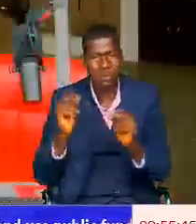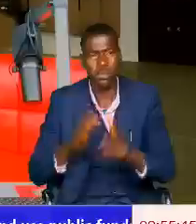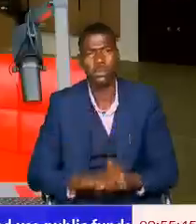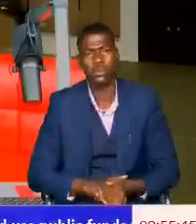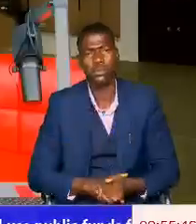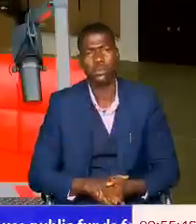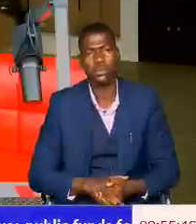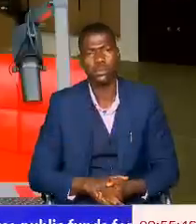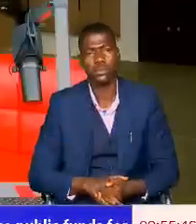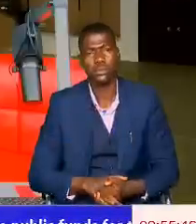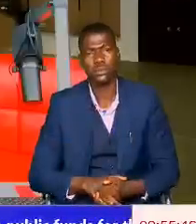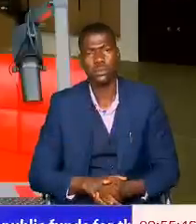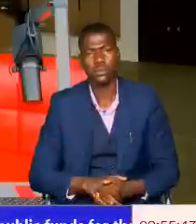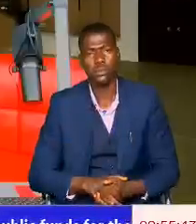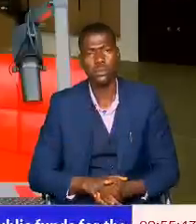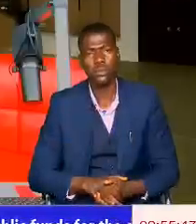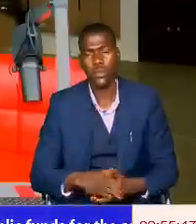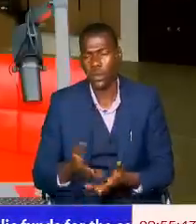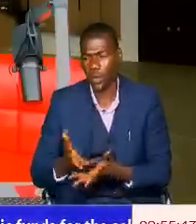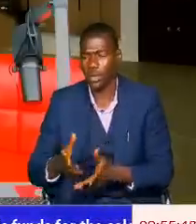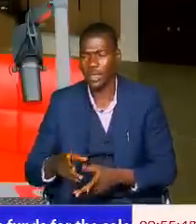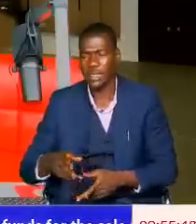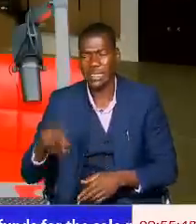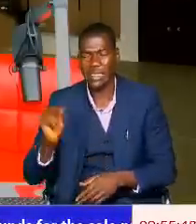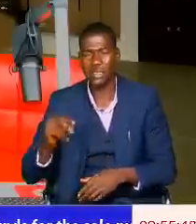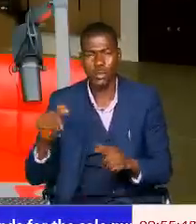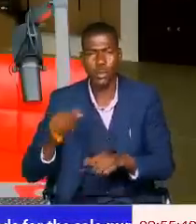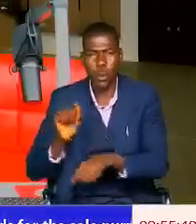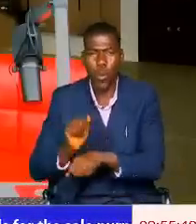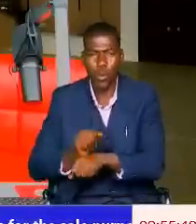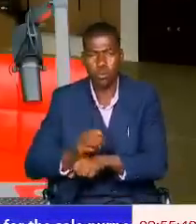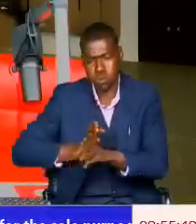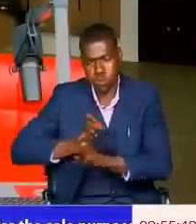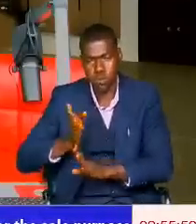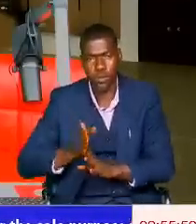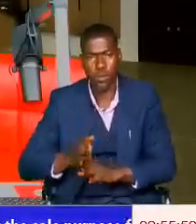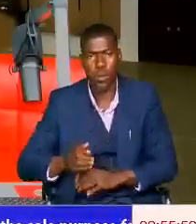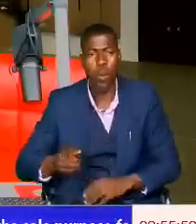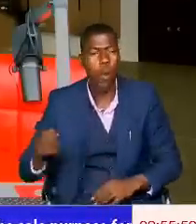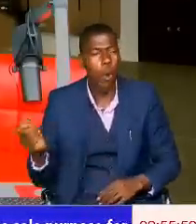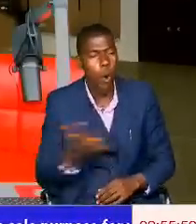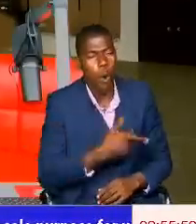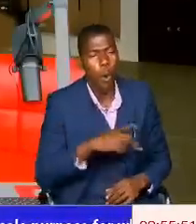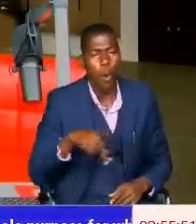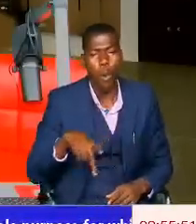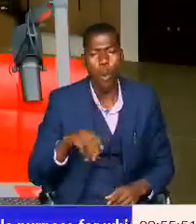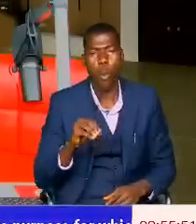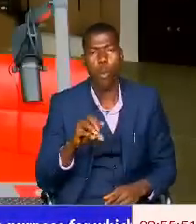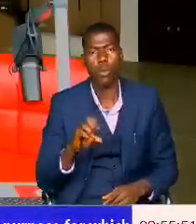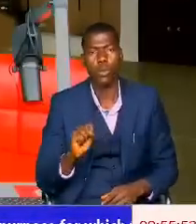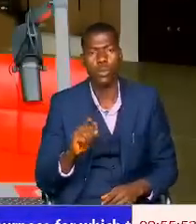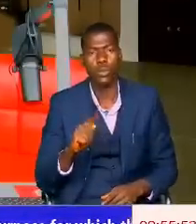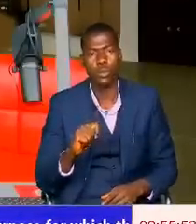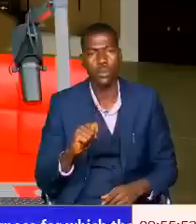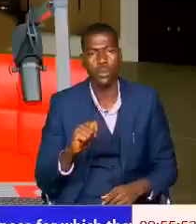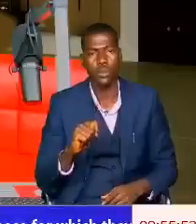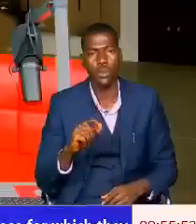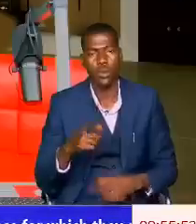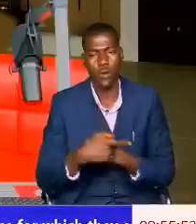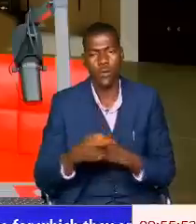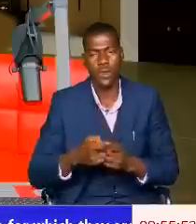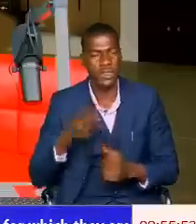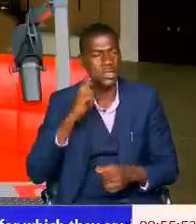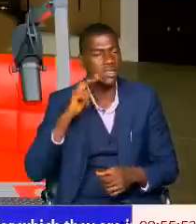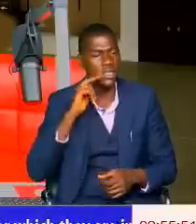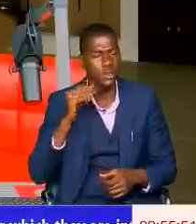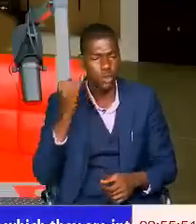commitment, you people should sit up. Every postal office in Nigeria should be a busy place.